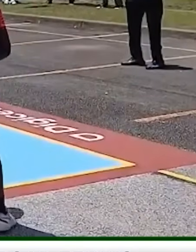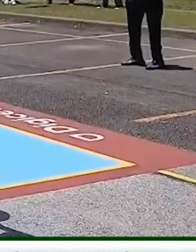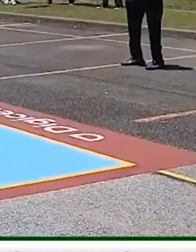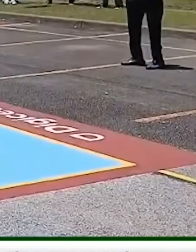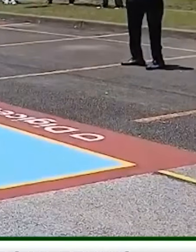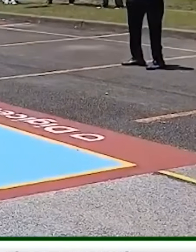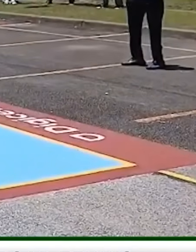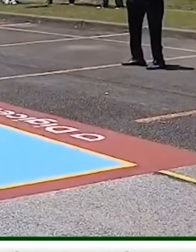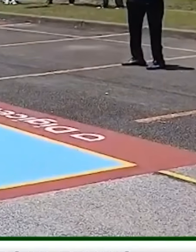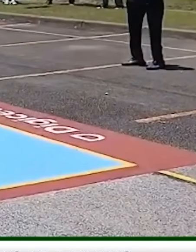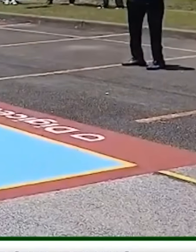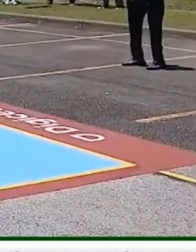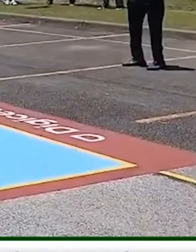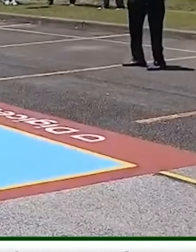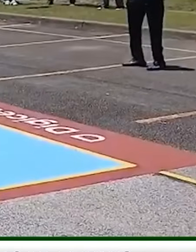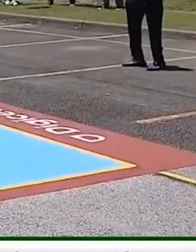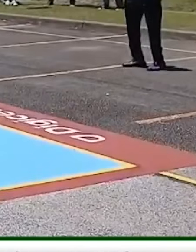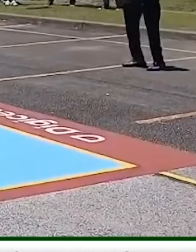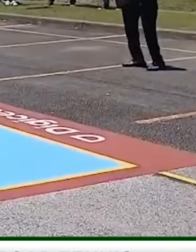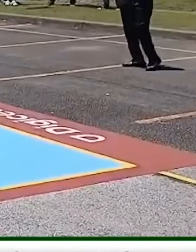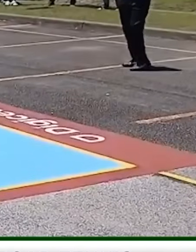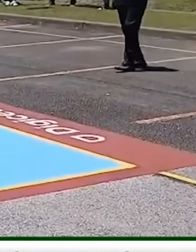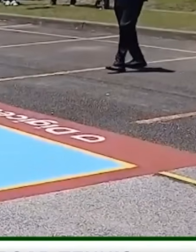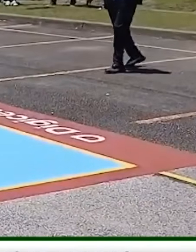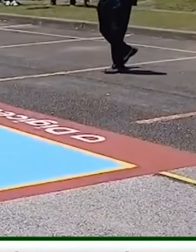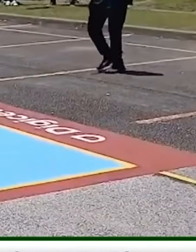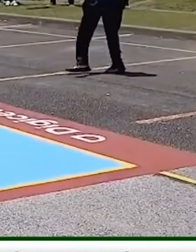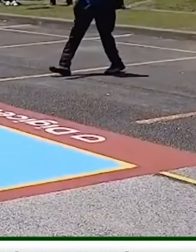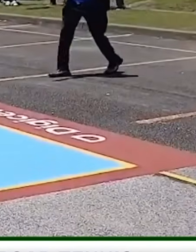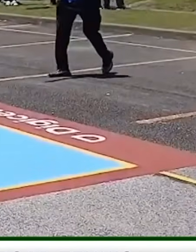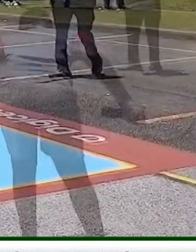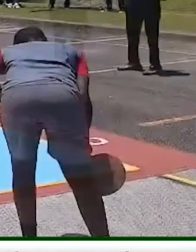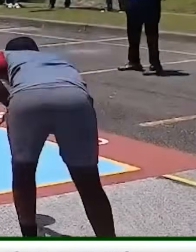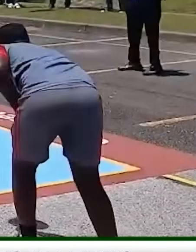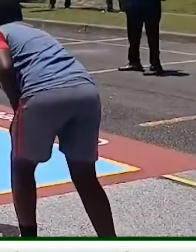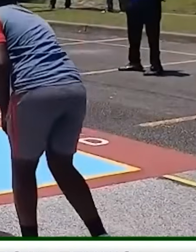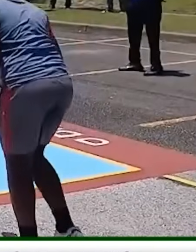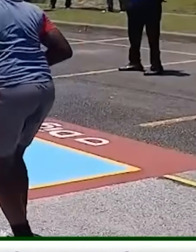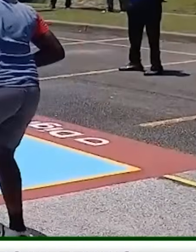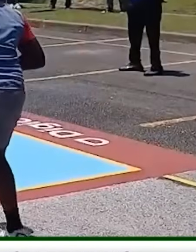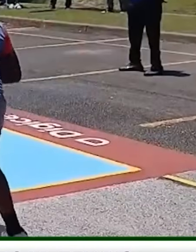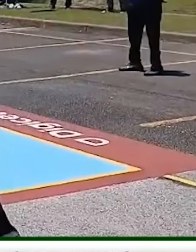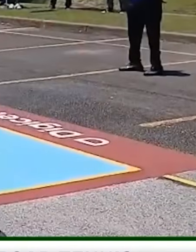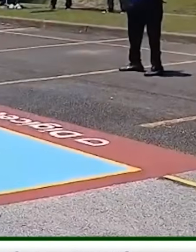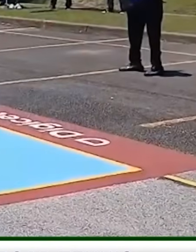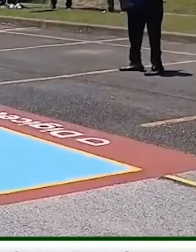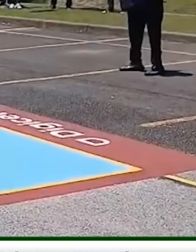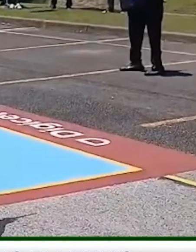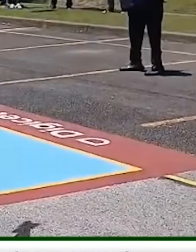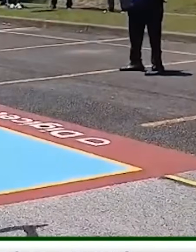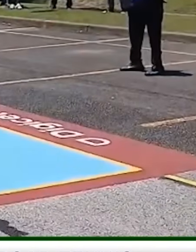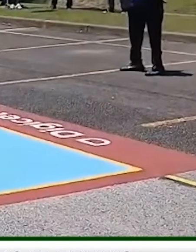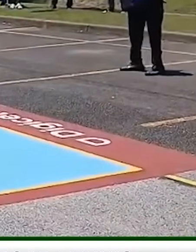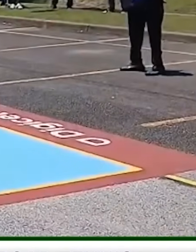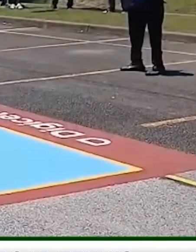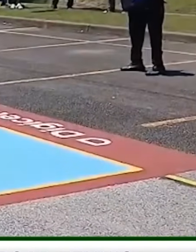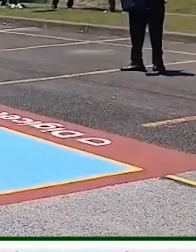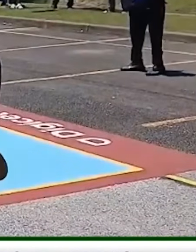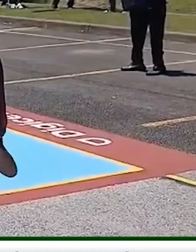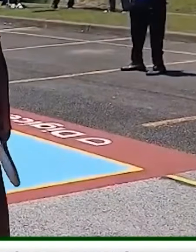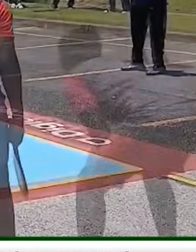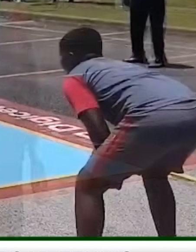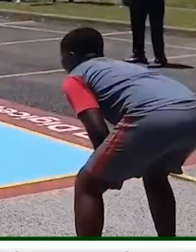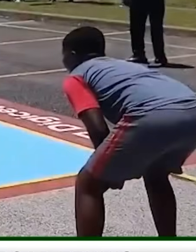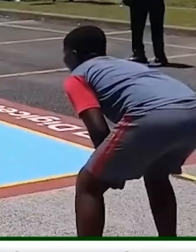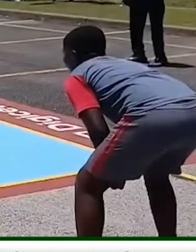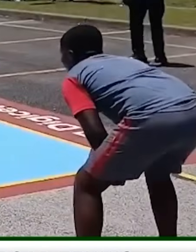Primary Schools Road Tennis Tournament came to an end at the Wildy Gym hard courts. It was a keen contest with both players showing excellent skills,